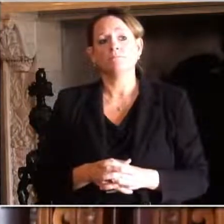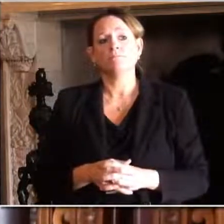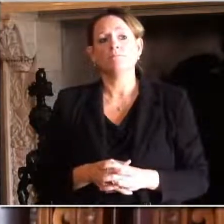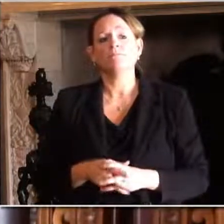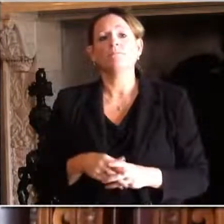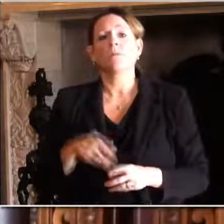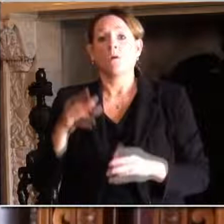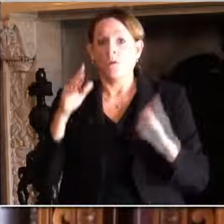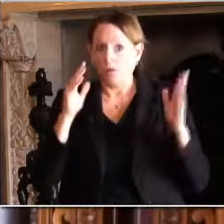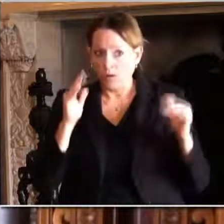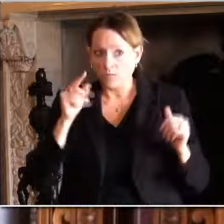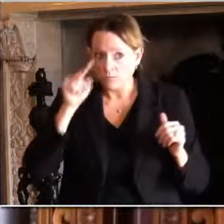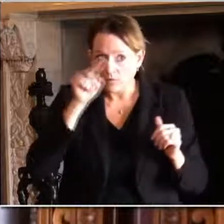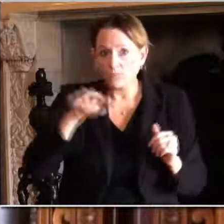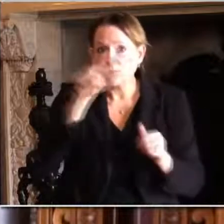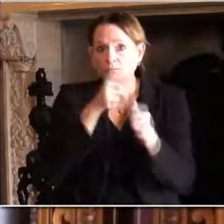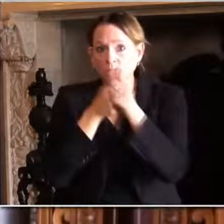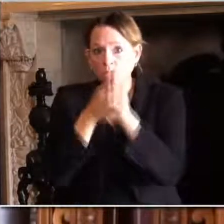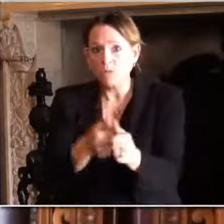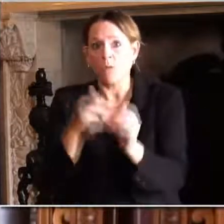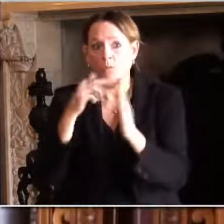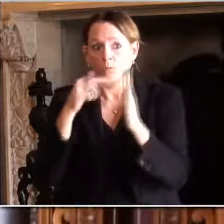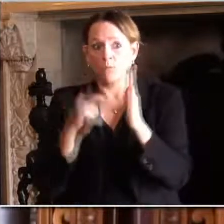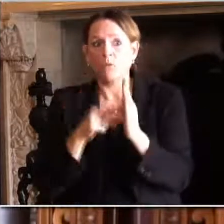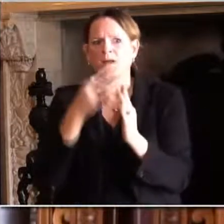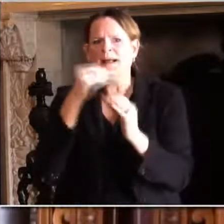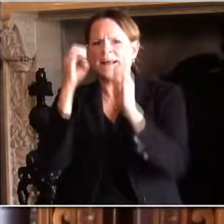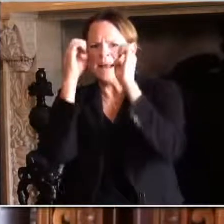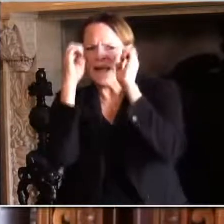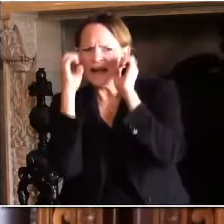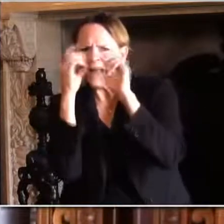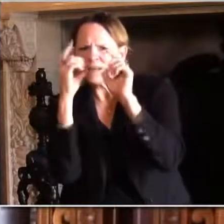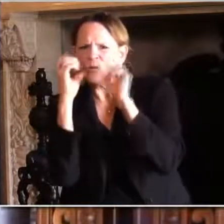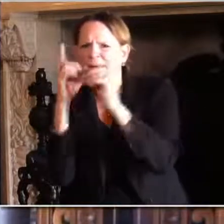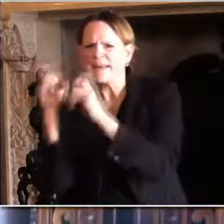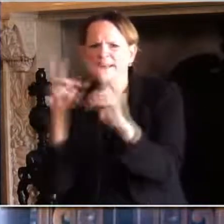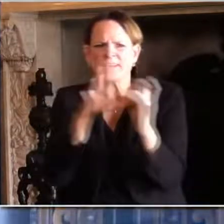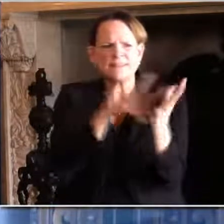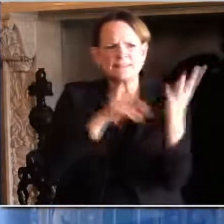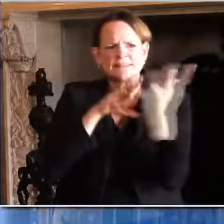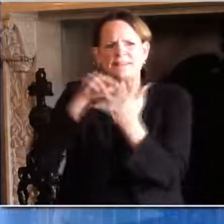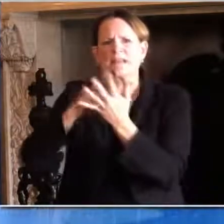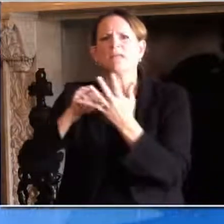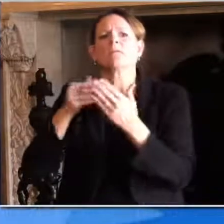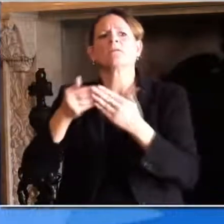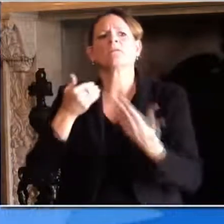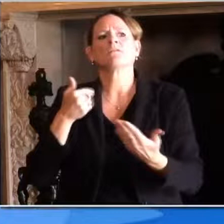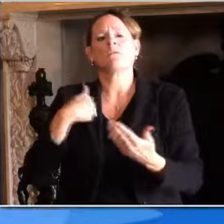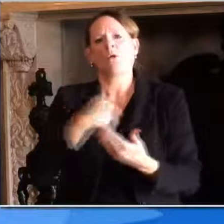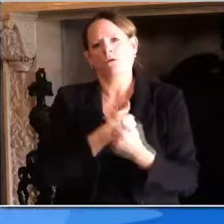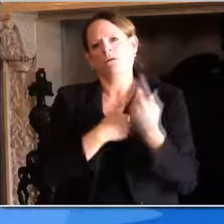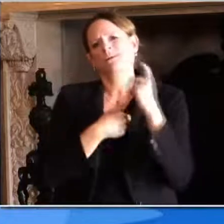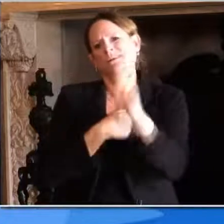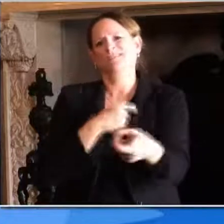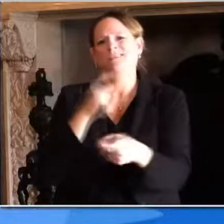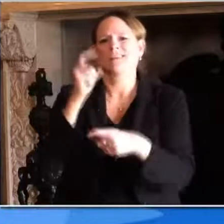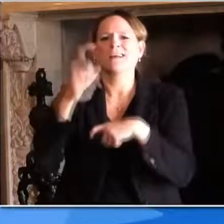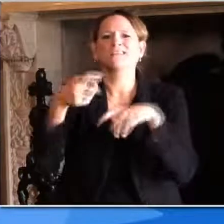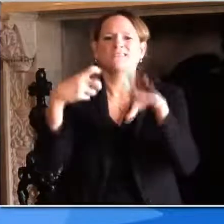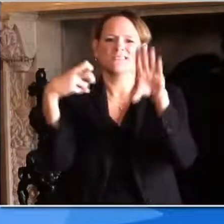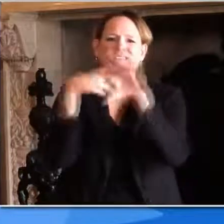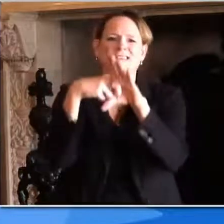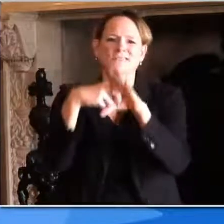really simple thing that we can all do in order to reduce the spread of COVID-19. Thank you, Nick. Now to Will Cushman